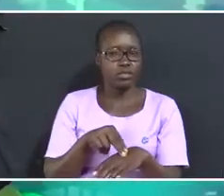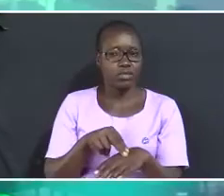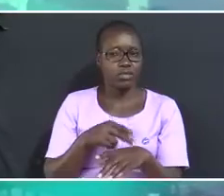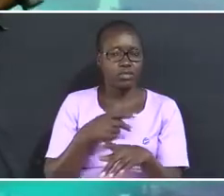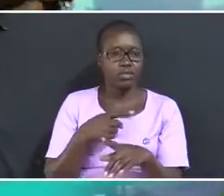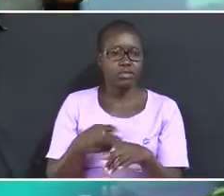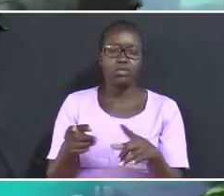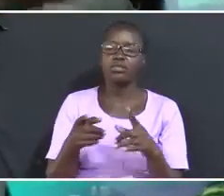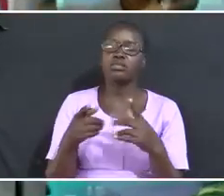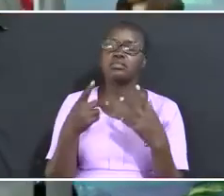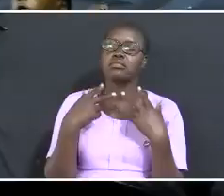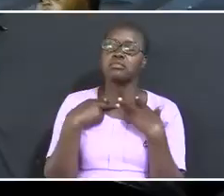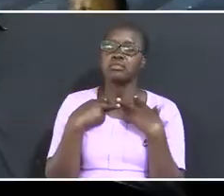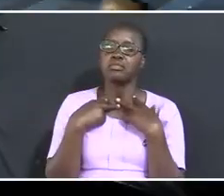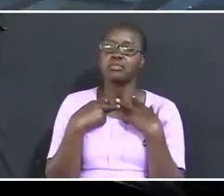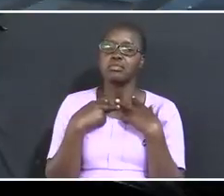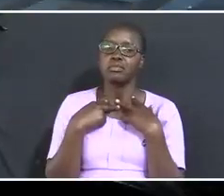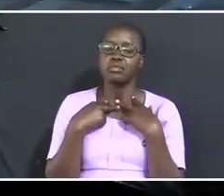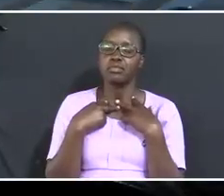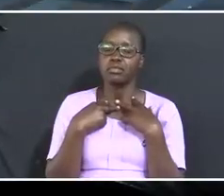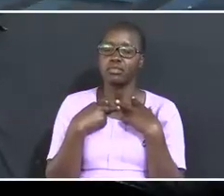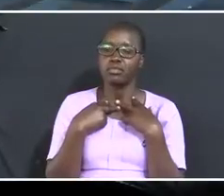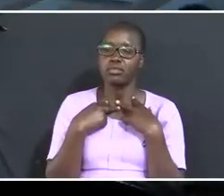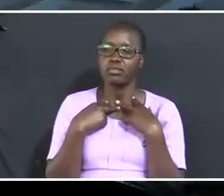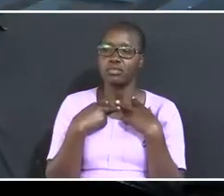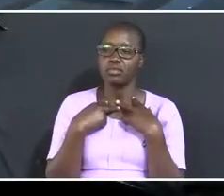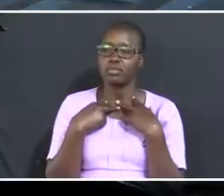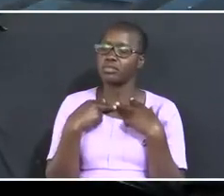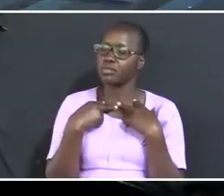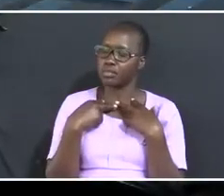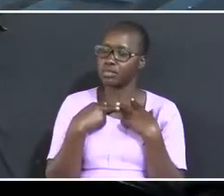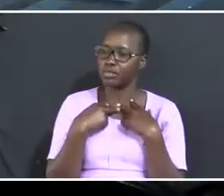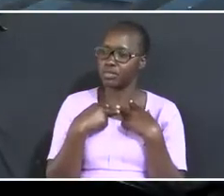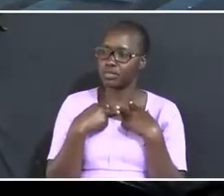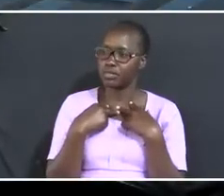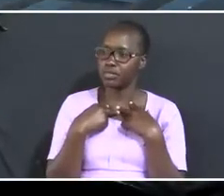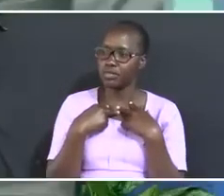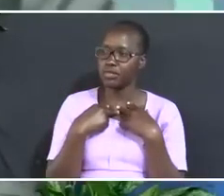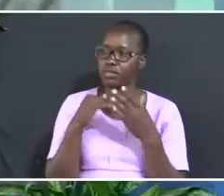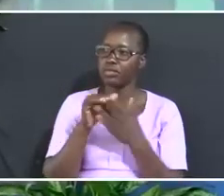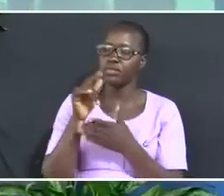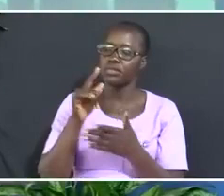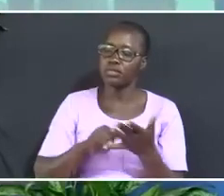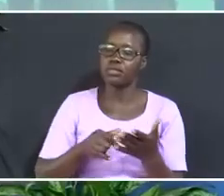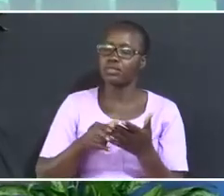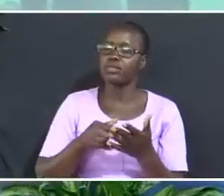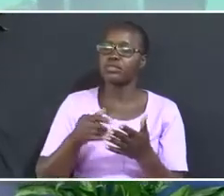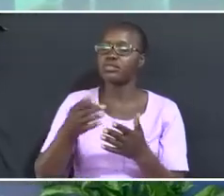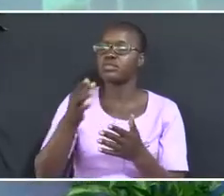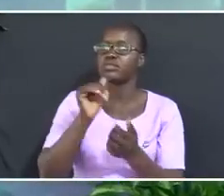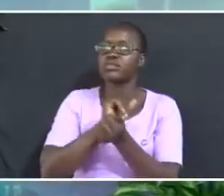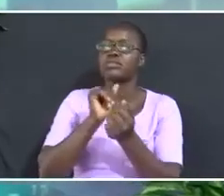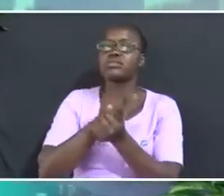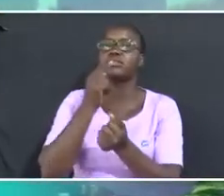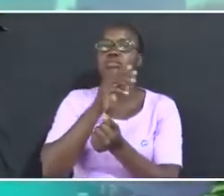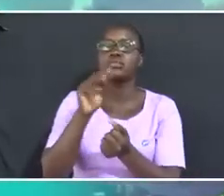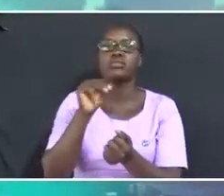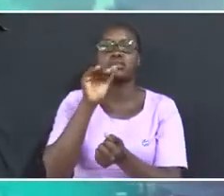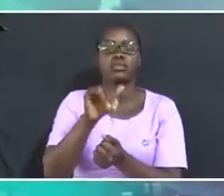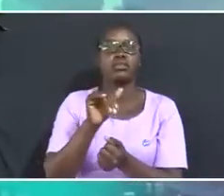in captivity, that is in slavery. That's what he was telling them, that